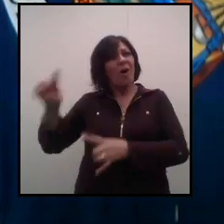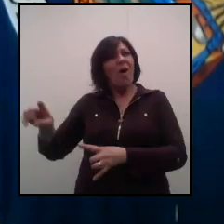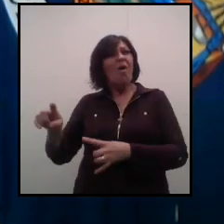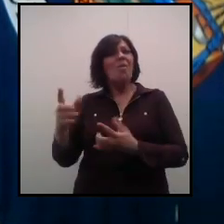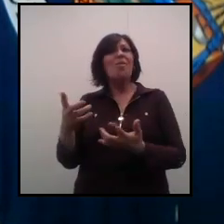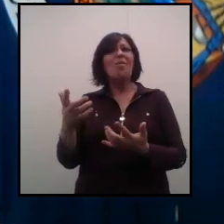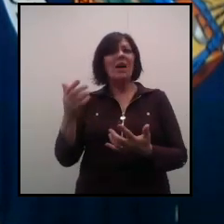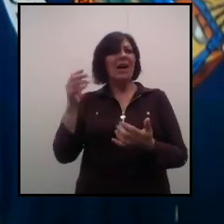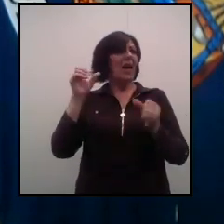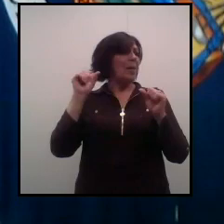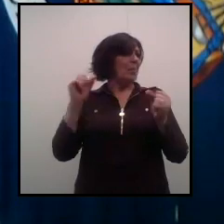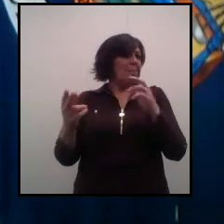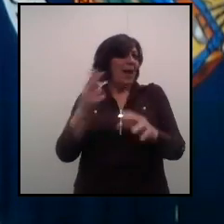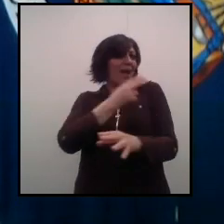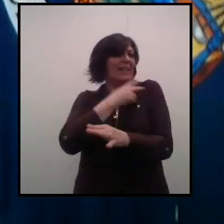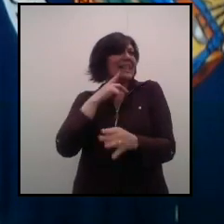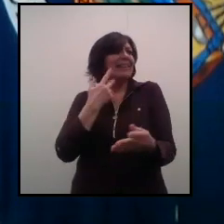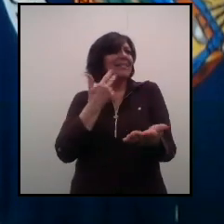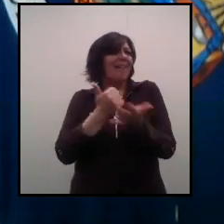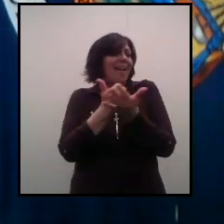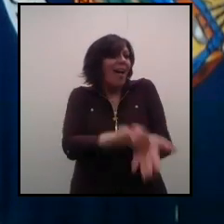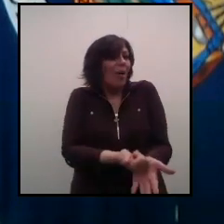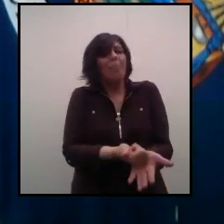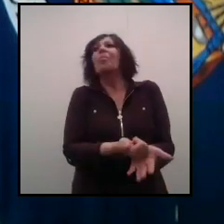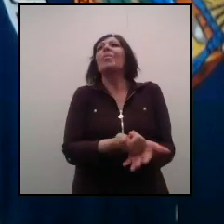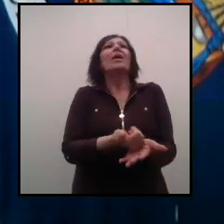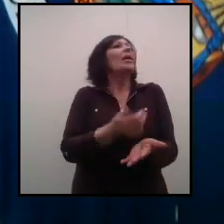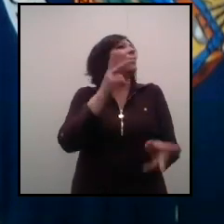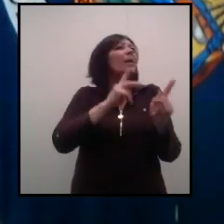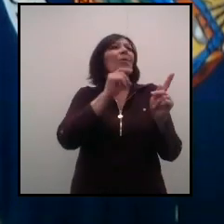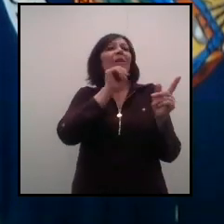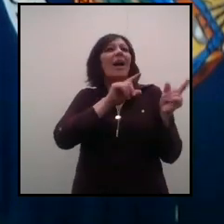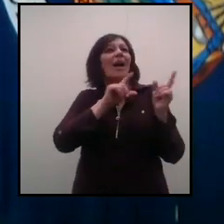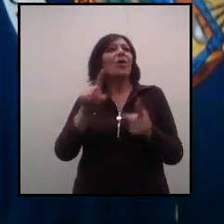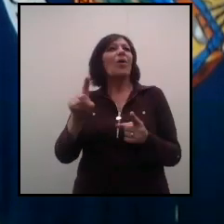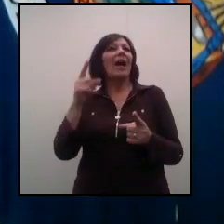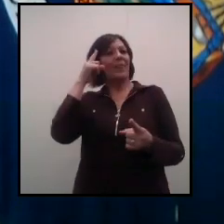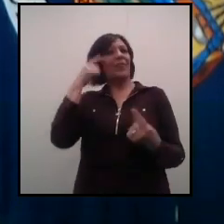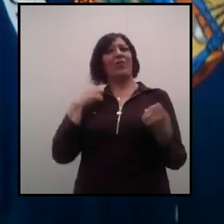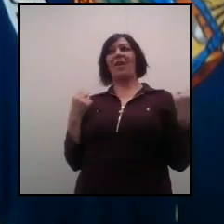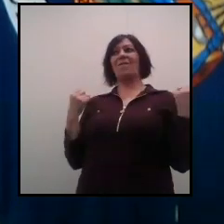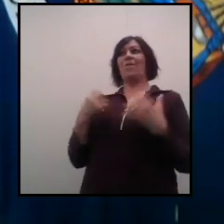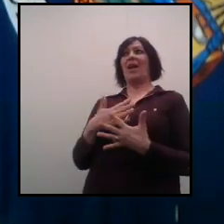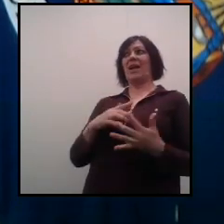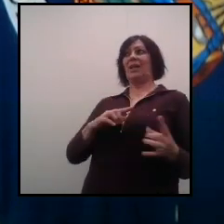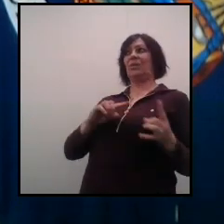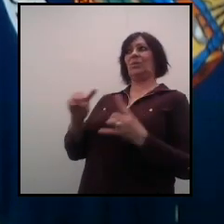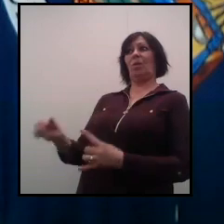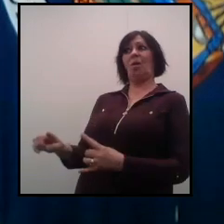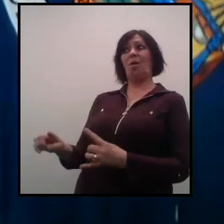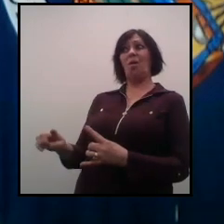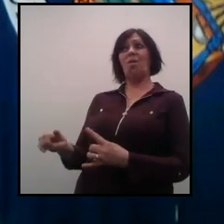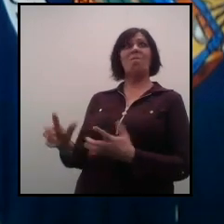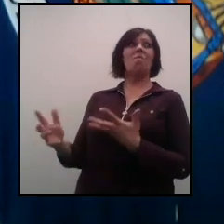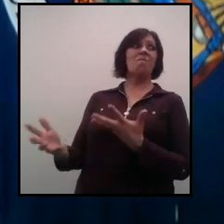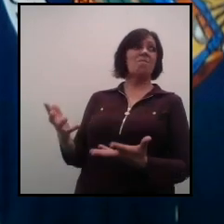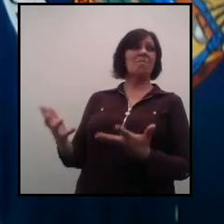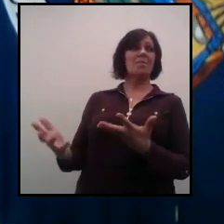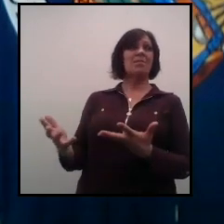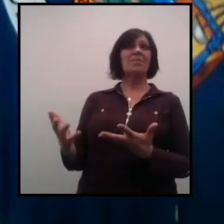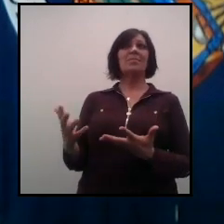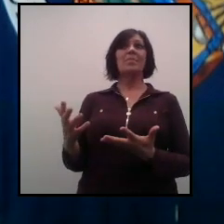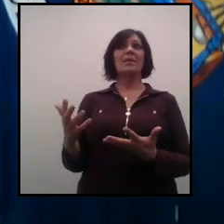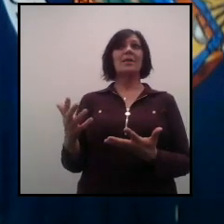with a hospitalization. They're seeing a lot lower numbers of that, and so we're putting together that we're seeing more natural causes of